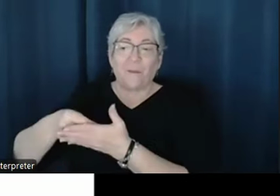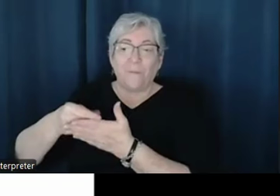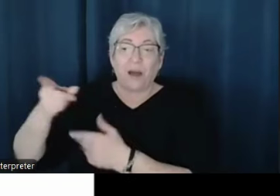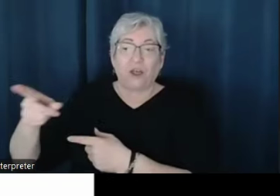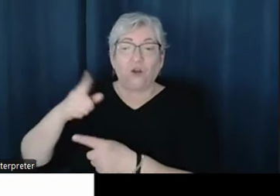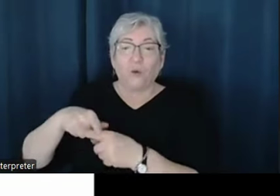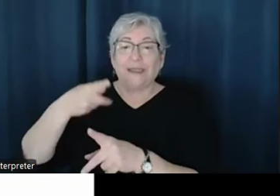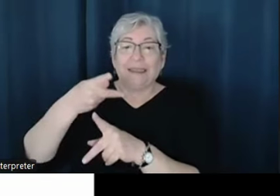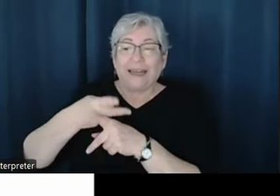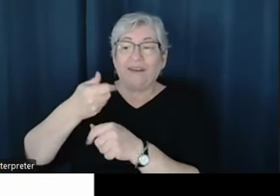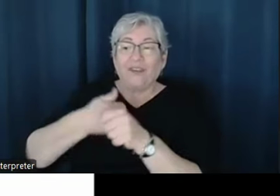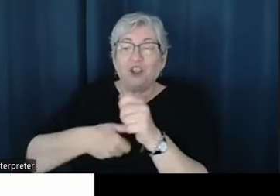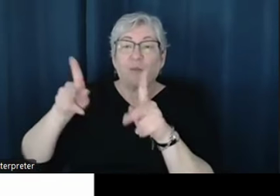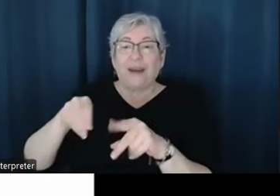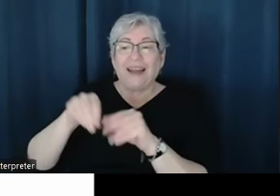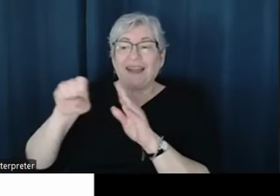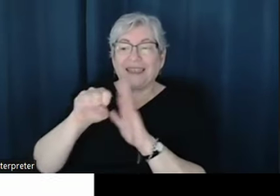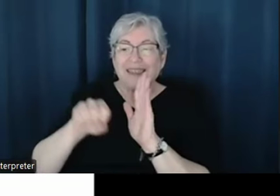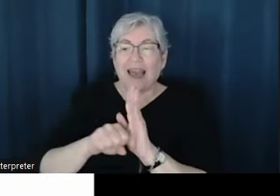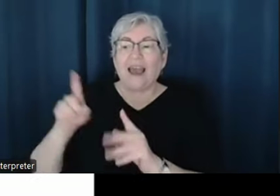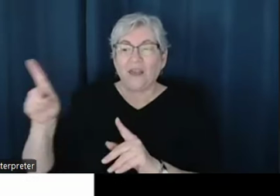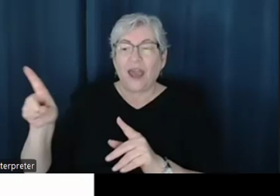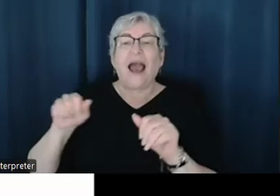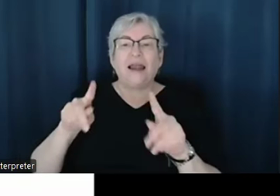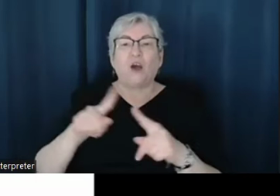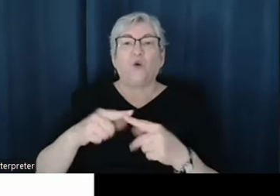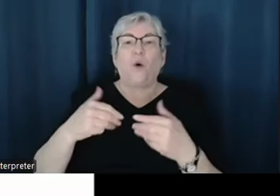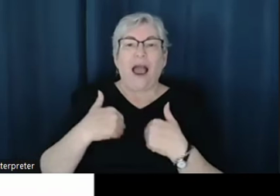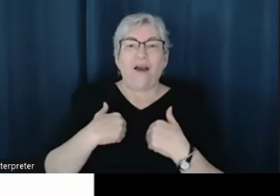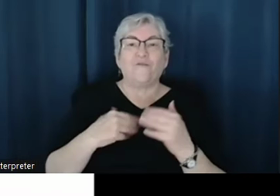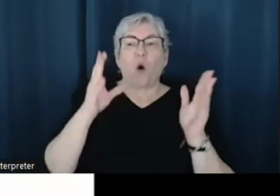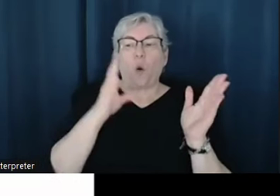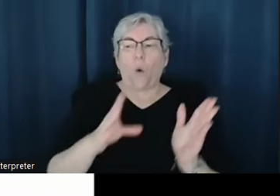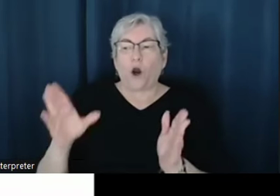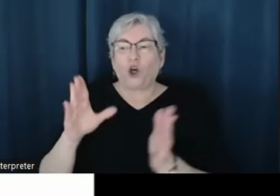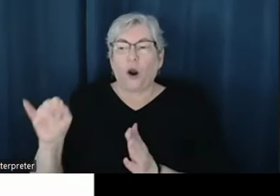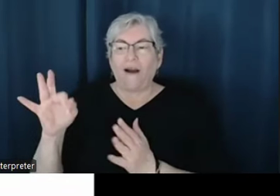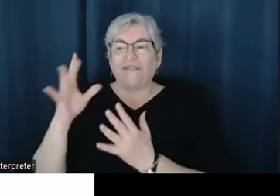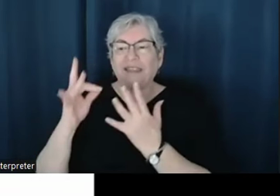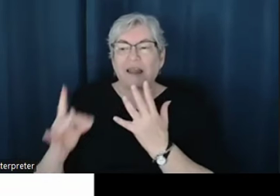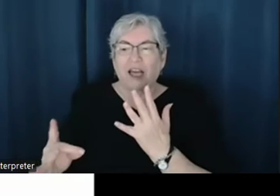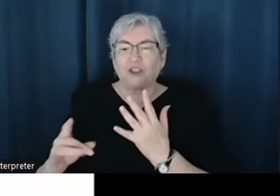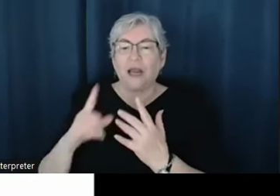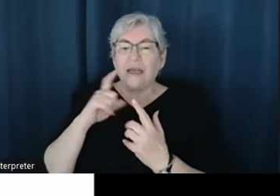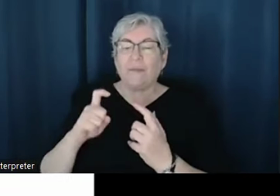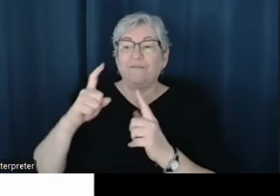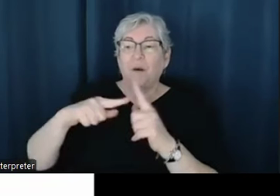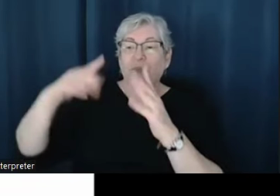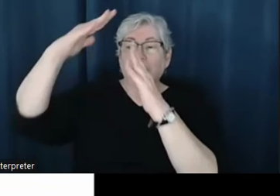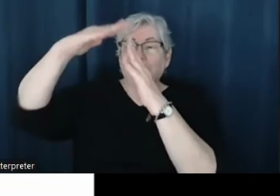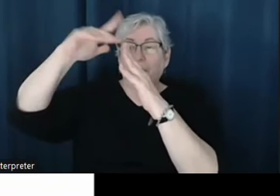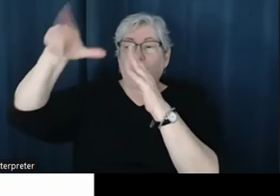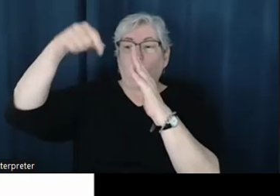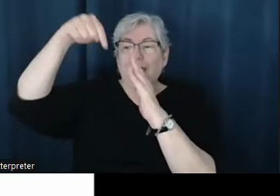every person in their state, they are allowed to have what's called an order of selection. And it has to be top down.